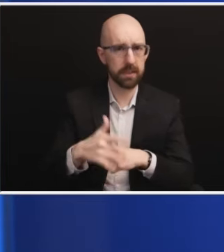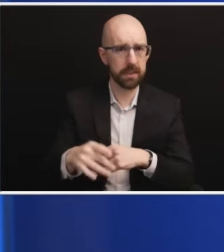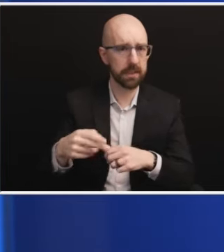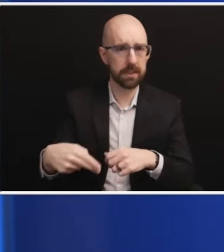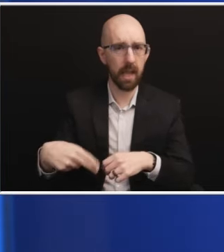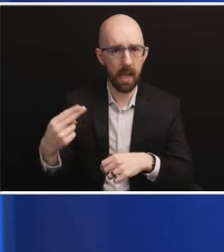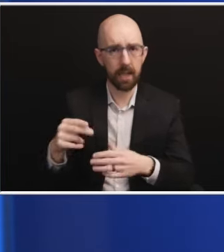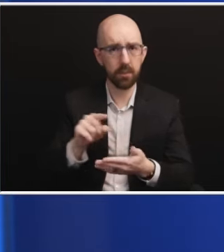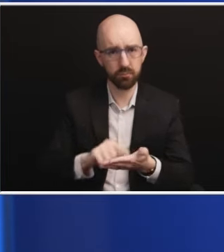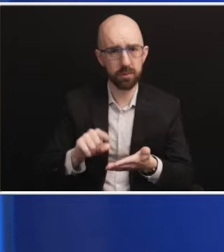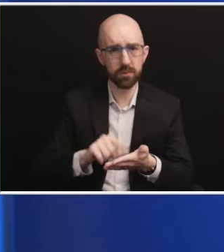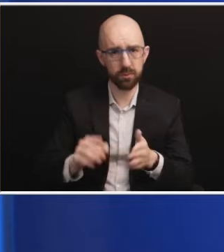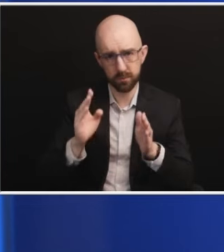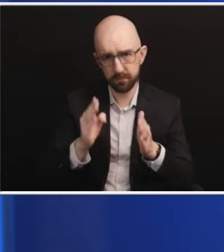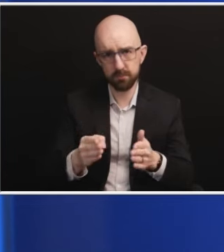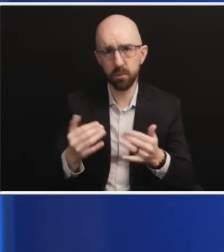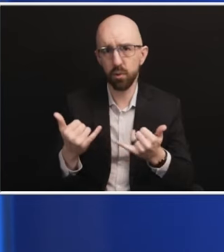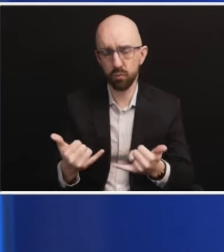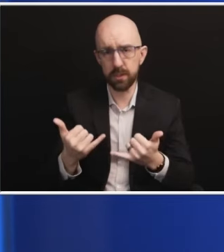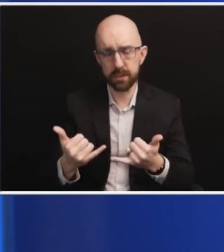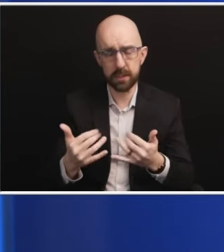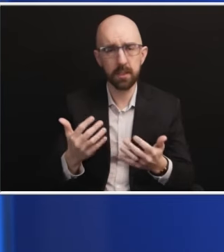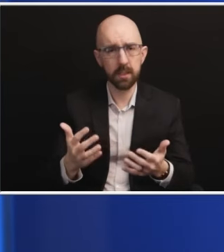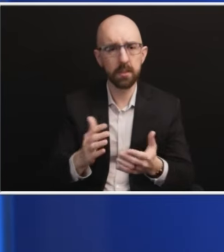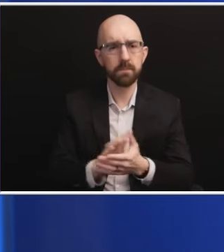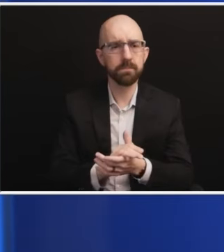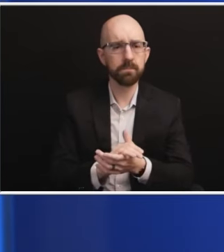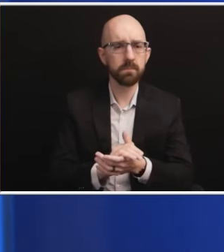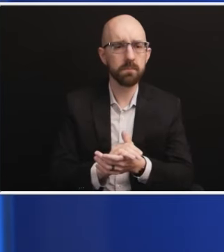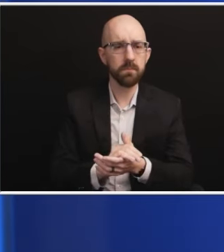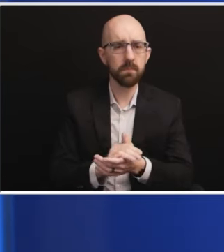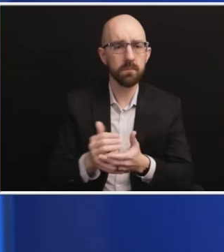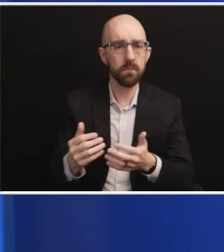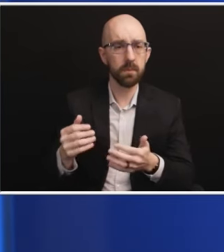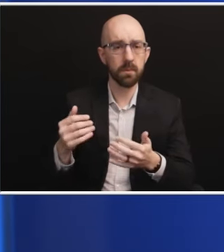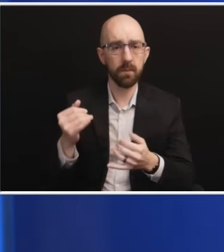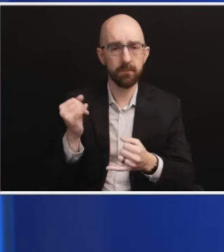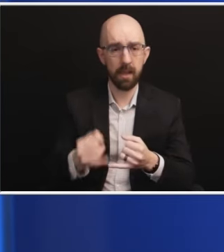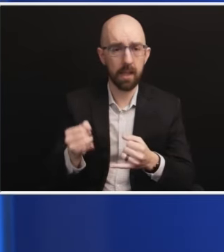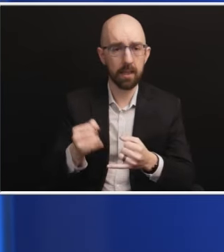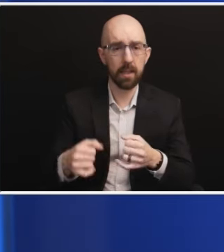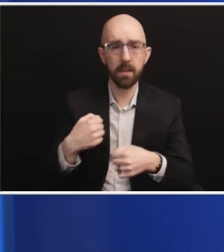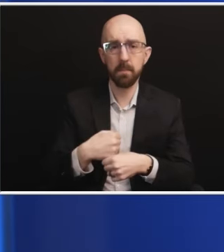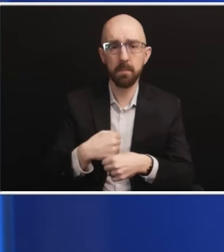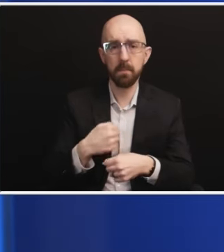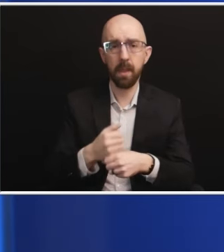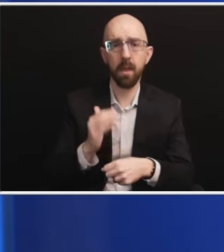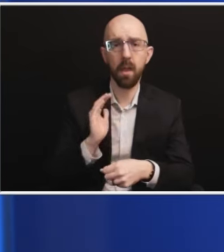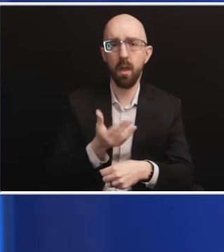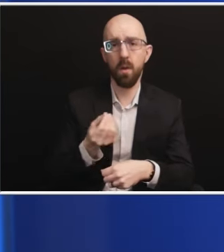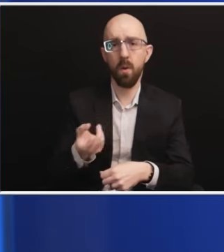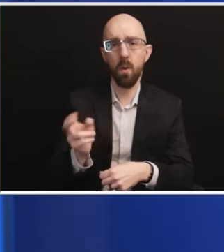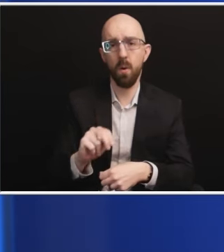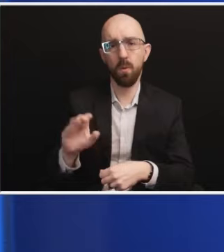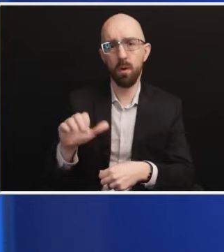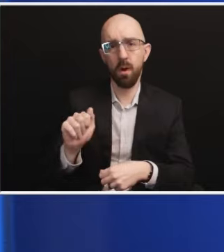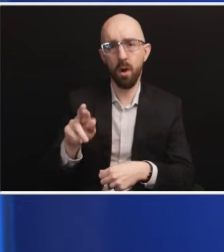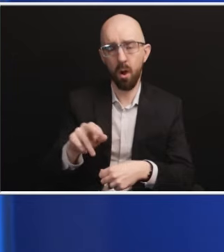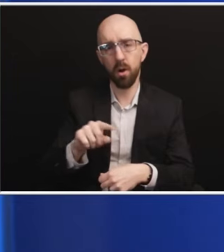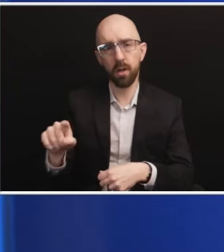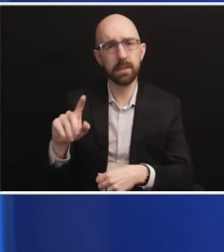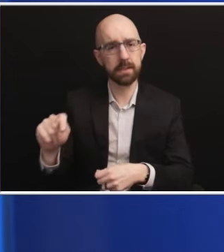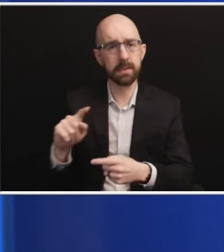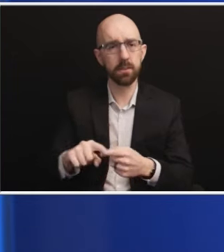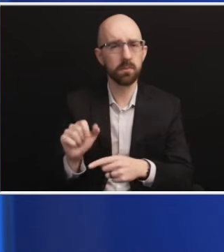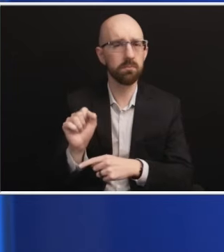research oriented currently. And then finally, making our own CAR T to overcome some of the barriers